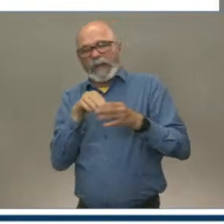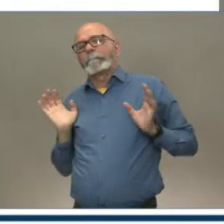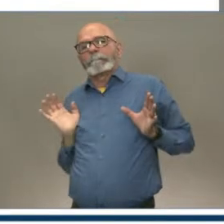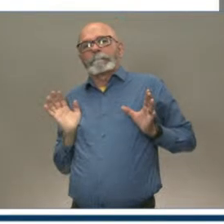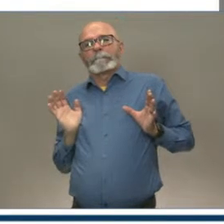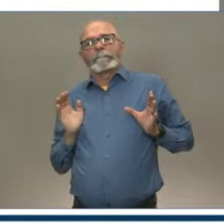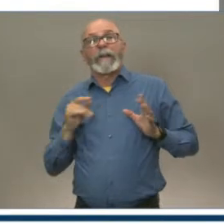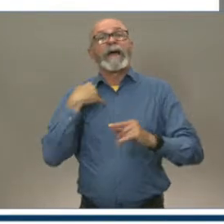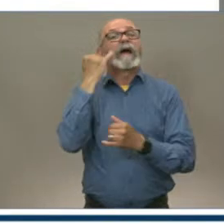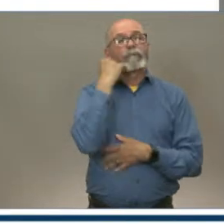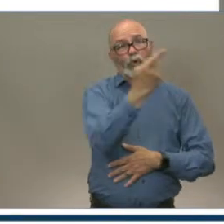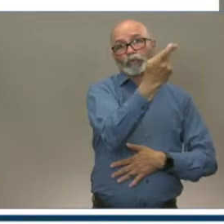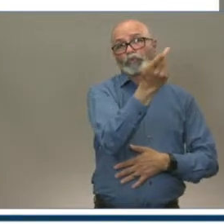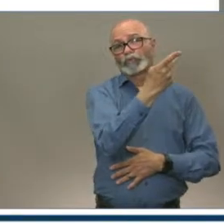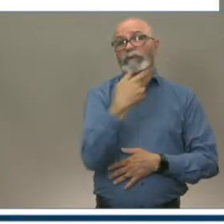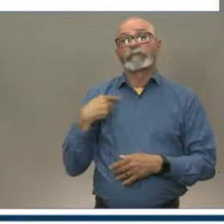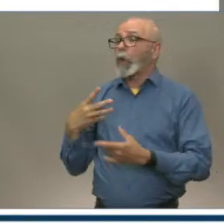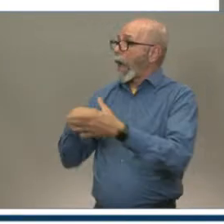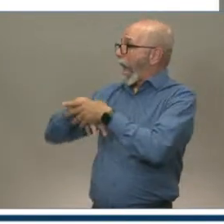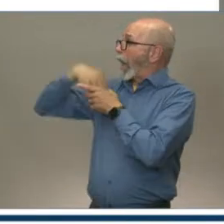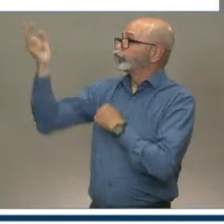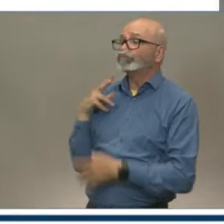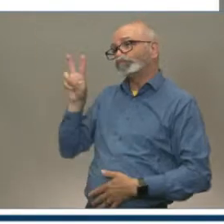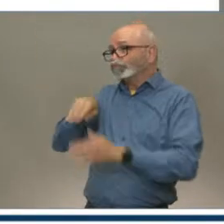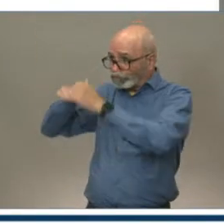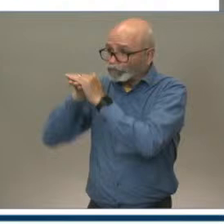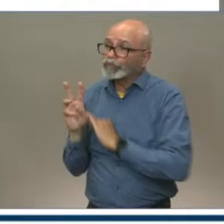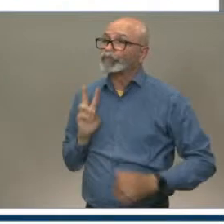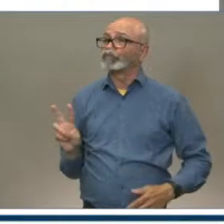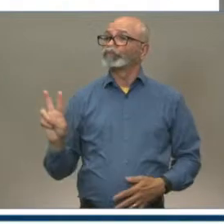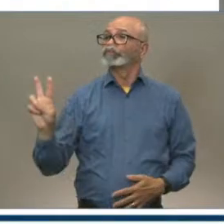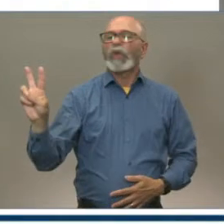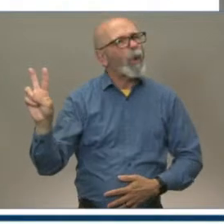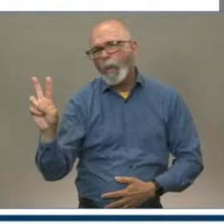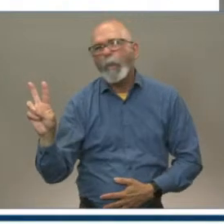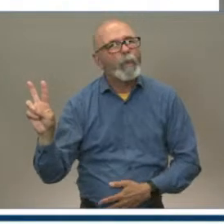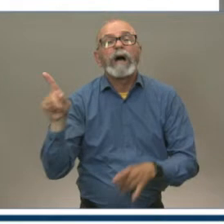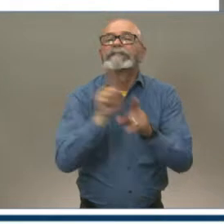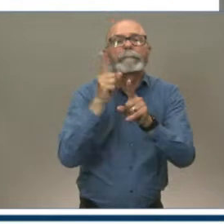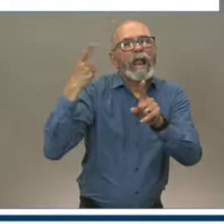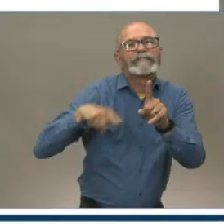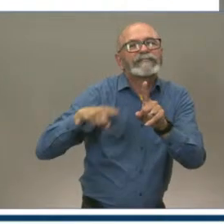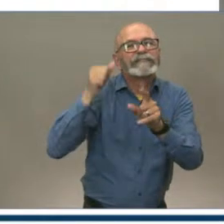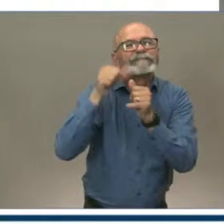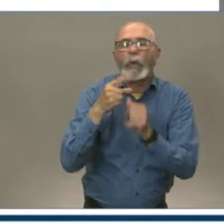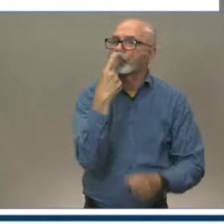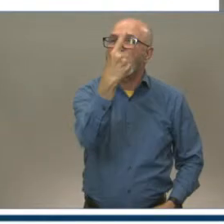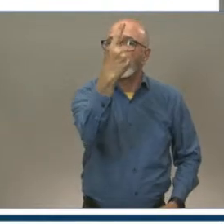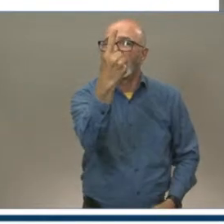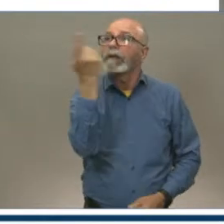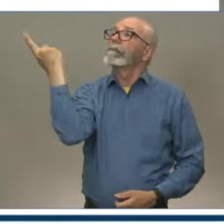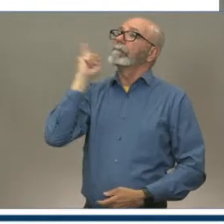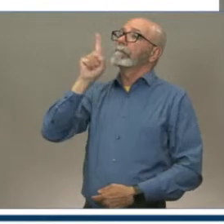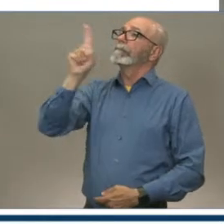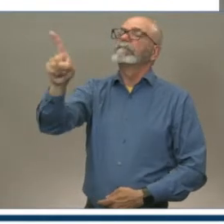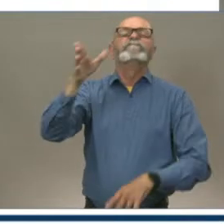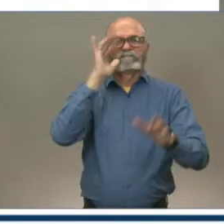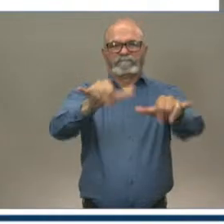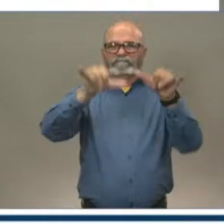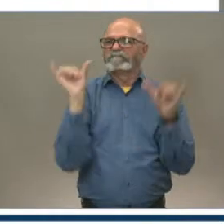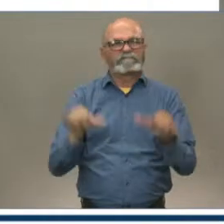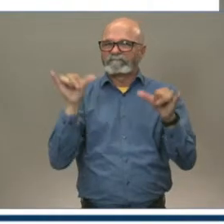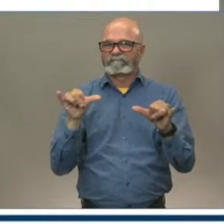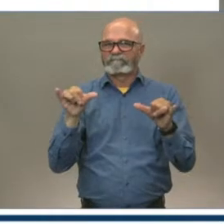household to do the shopping. This is what we did a year ago, and we need to do it again. Across the whole province, if you can work